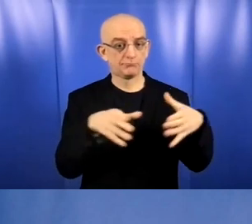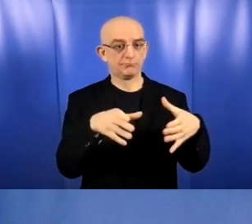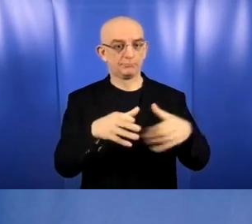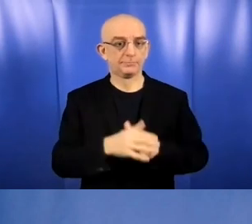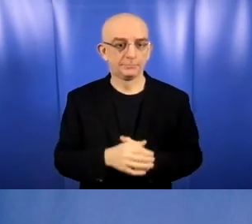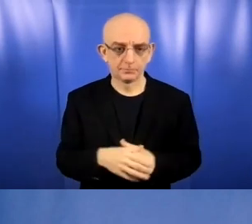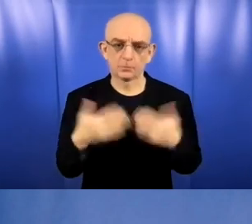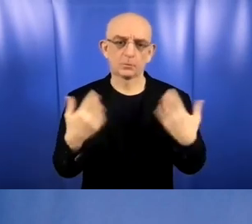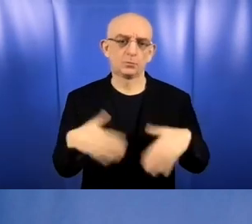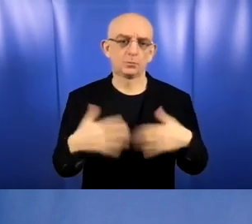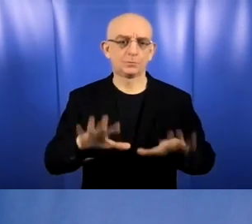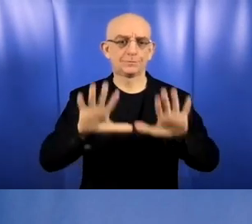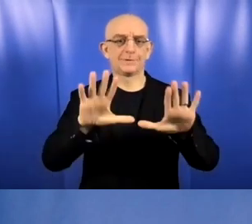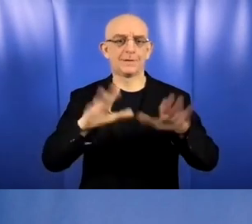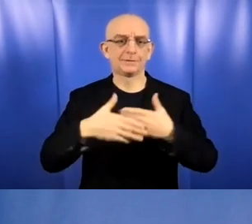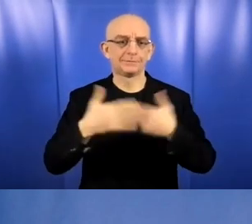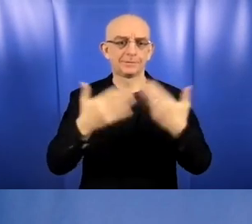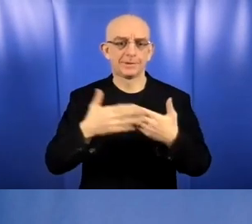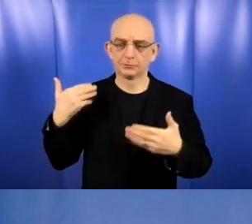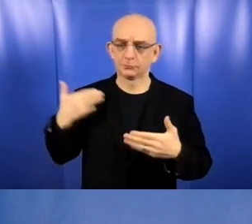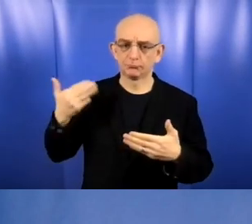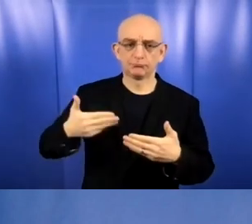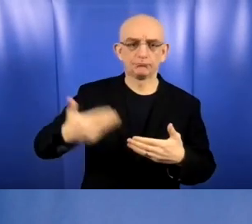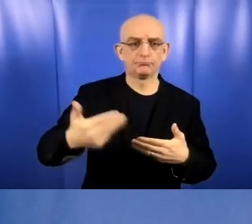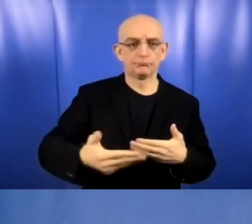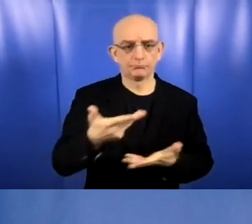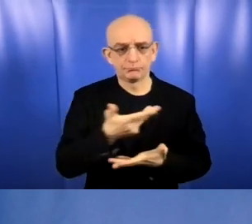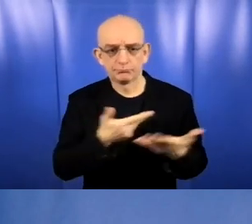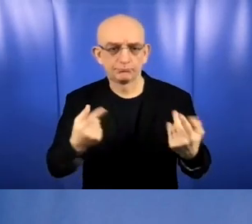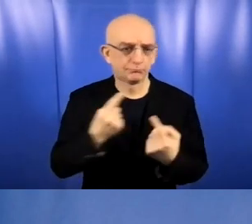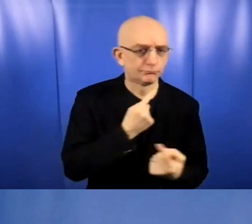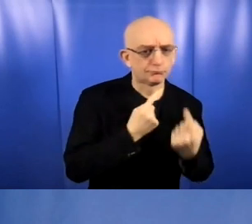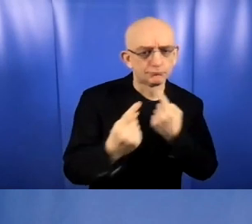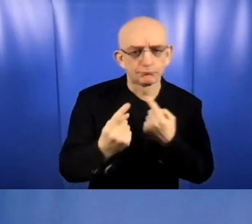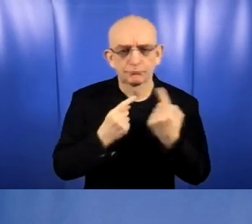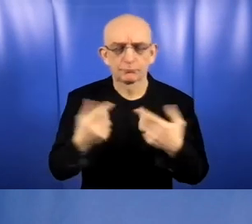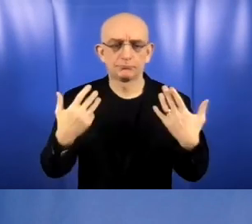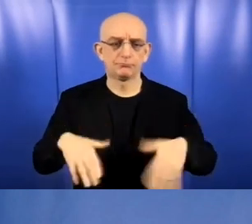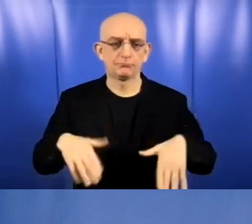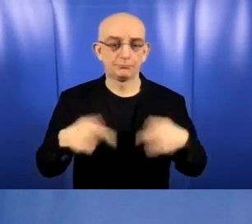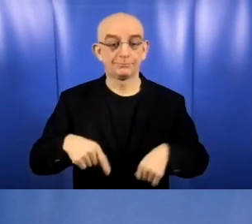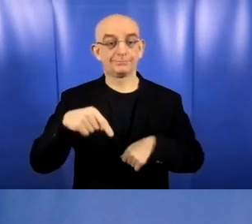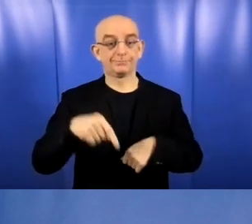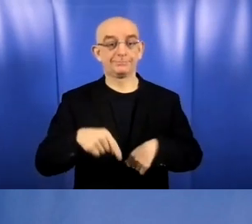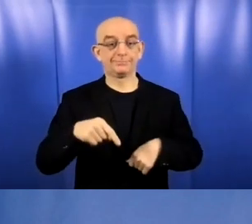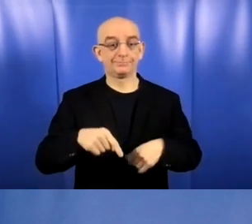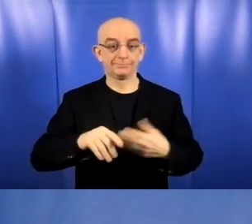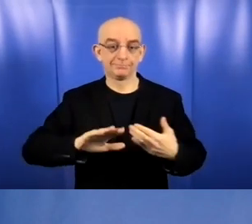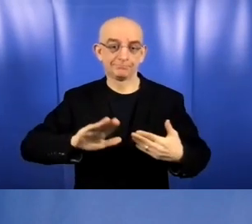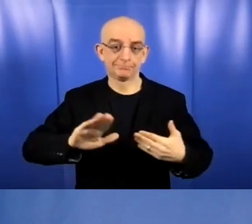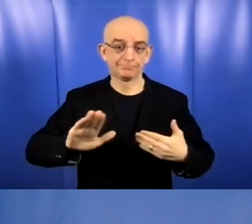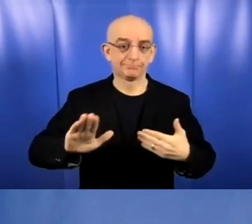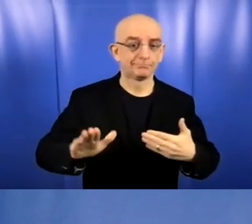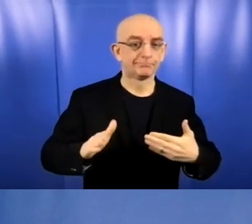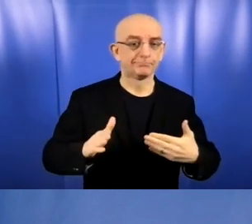the future, will start in a minute. But first, might I thank you for